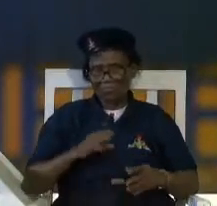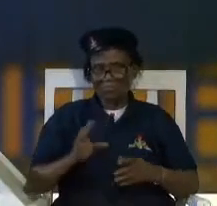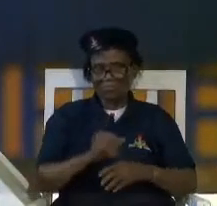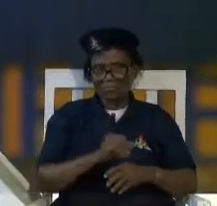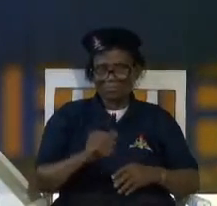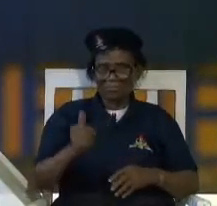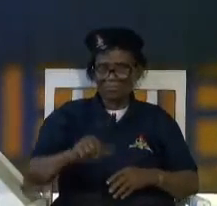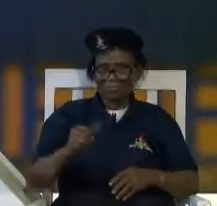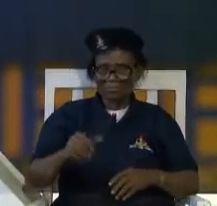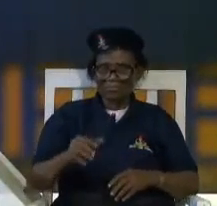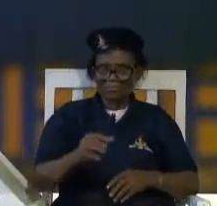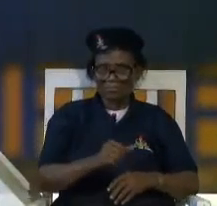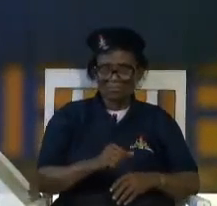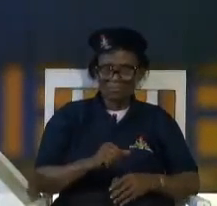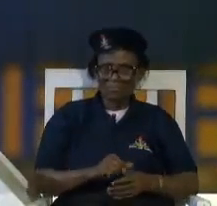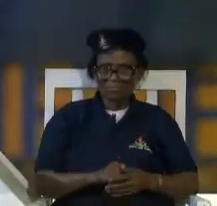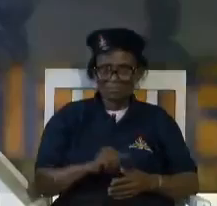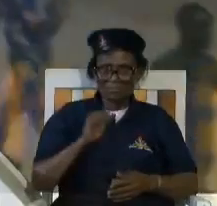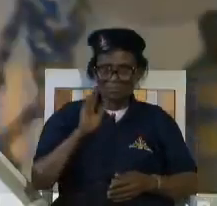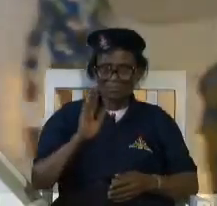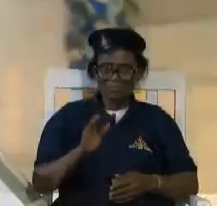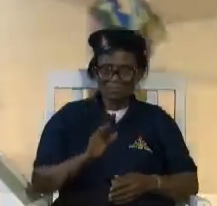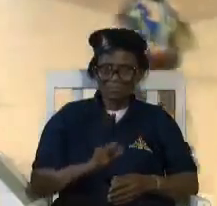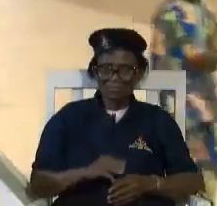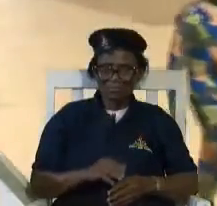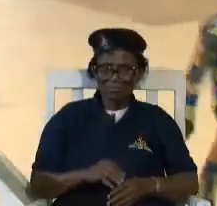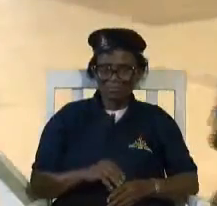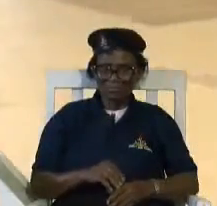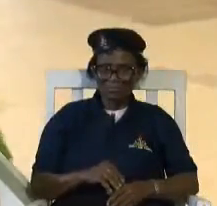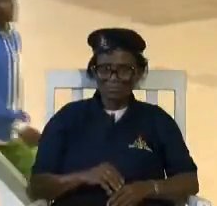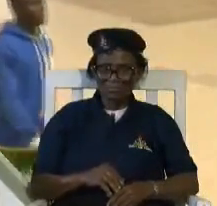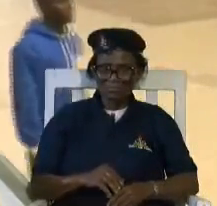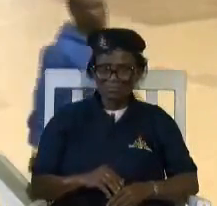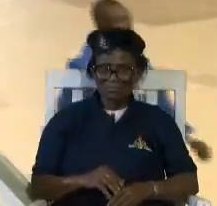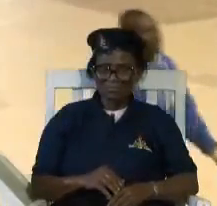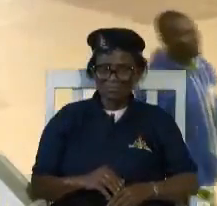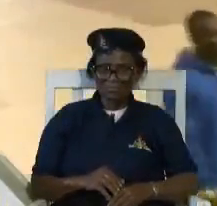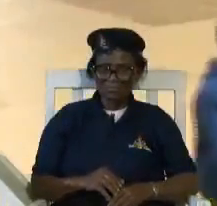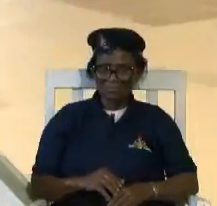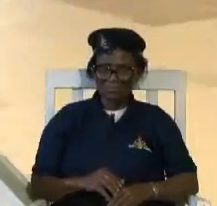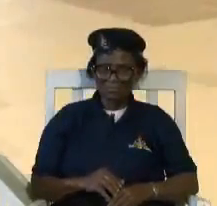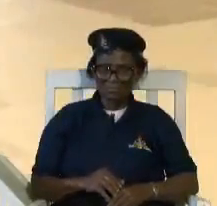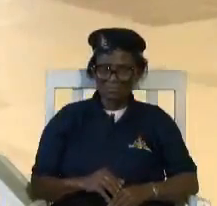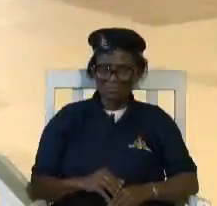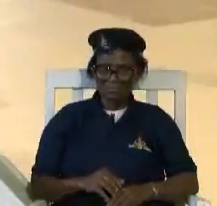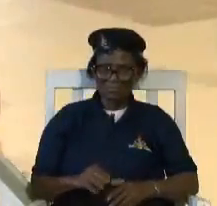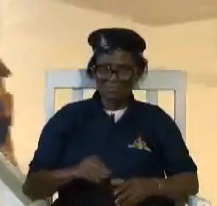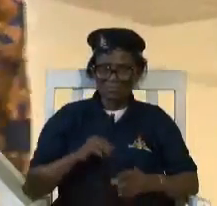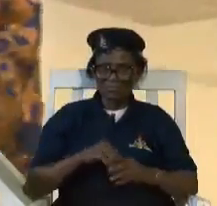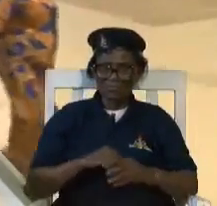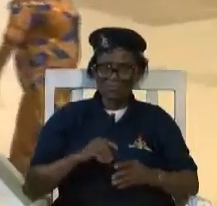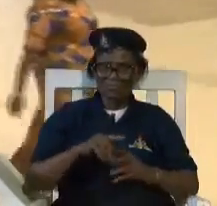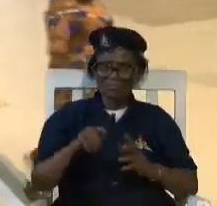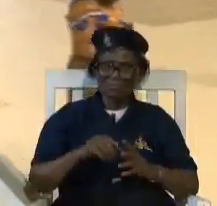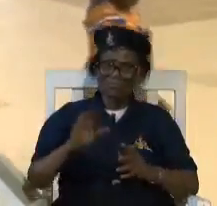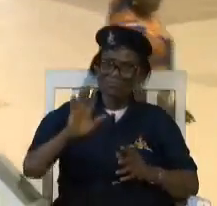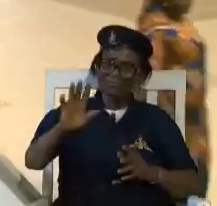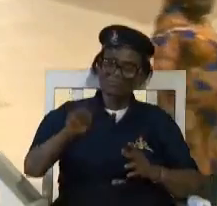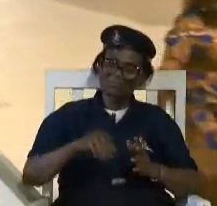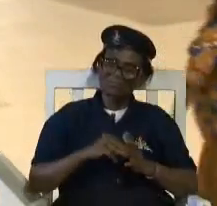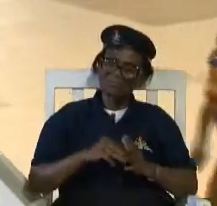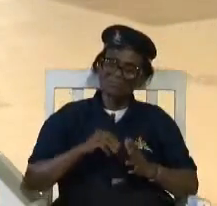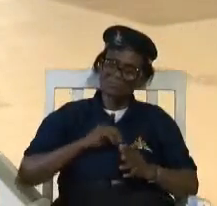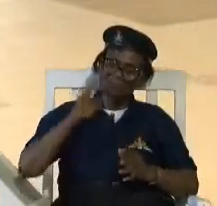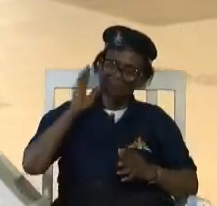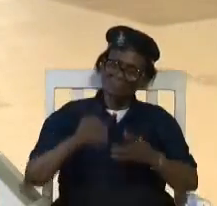anything that will annoy you. Go ahead. Begin to talk to God. In about 5 minutes, I will come and